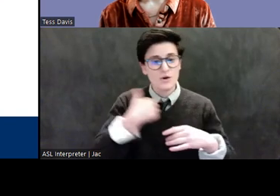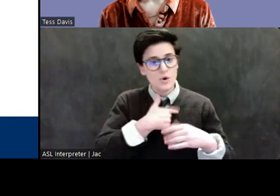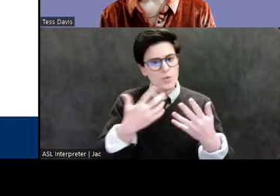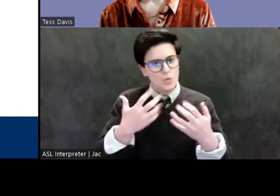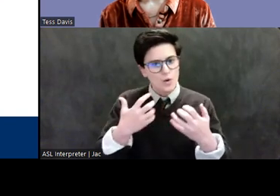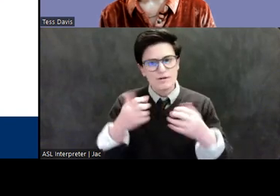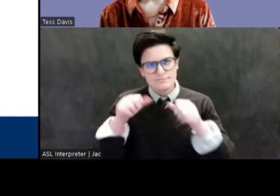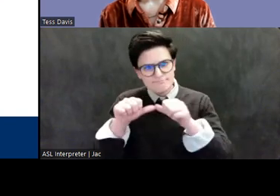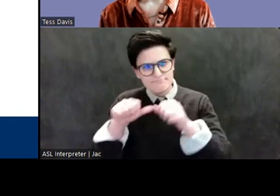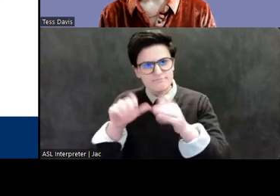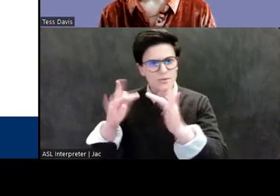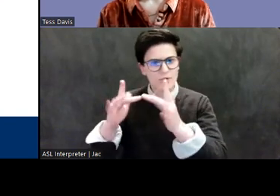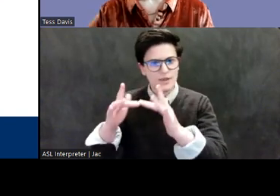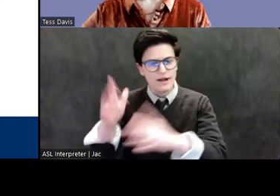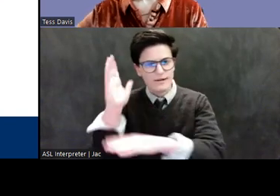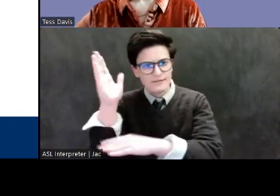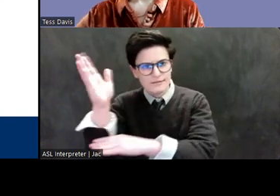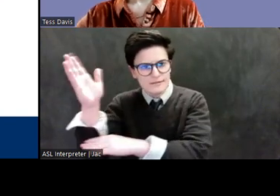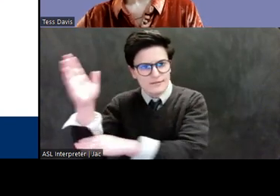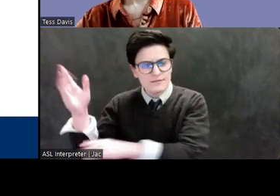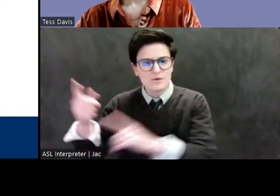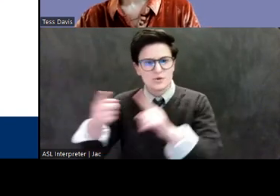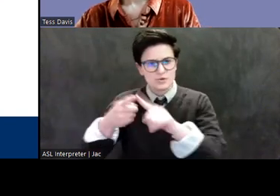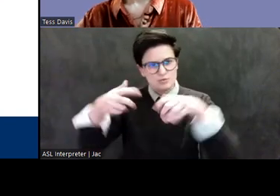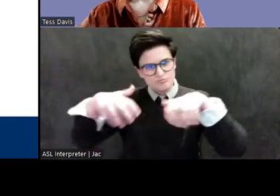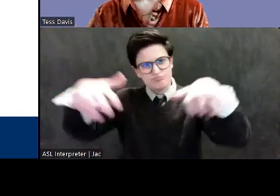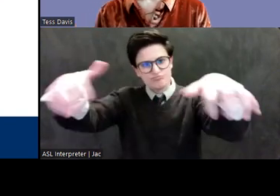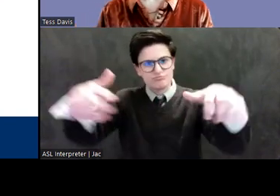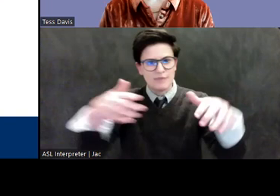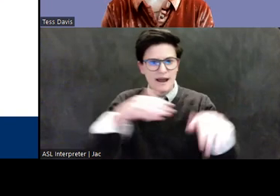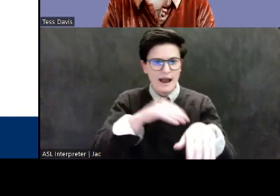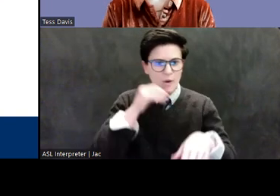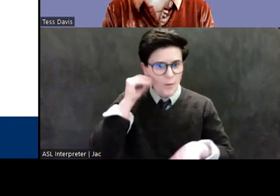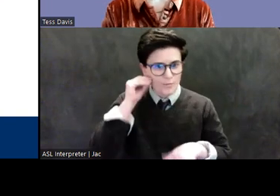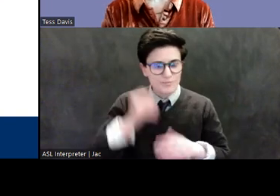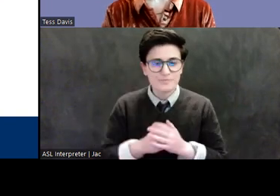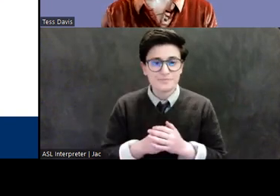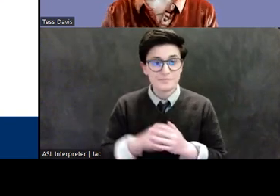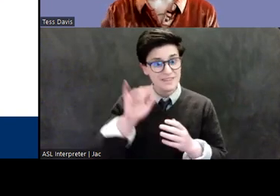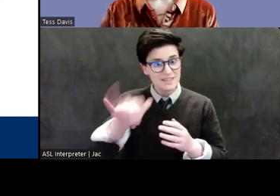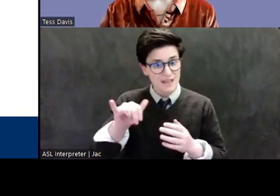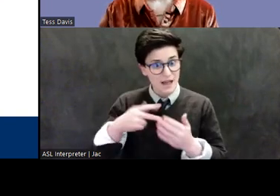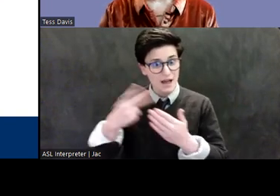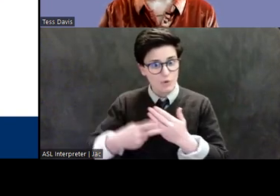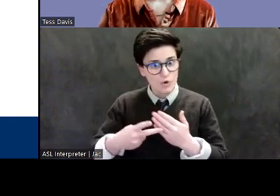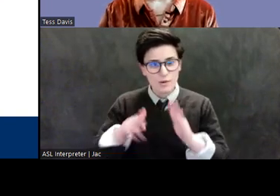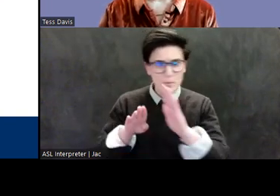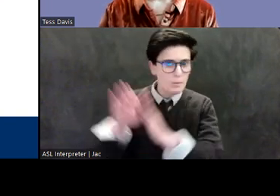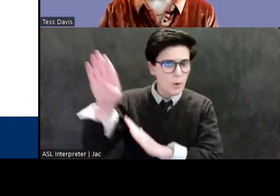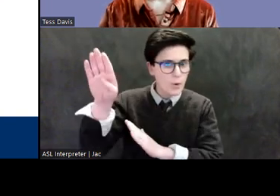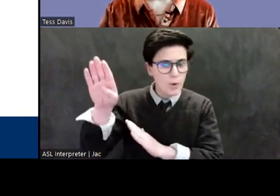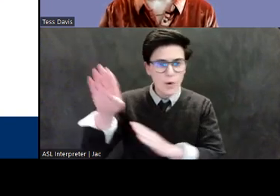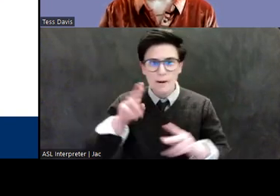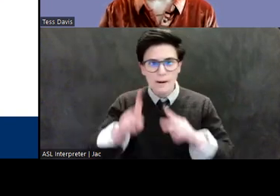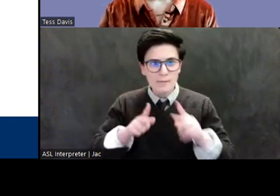archaeological programming to an audience that was largely homebound. The program proved to be so popular, not just with the homebound, but also with